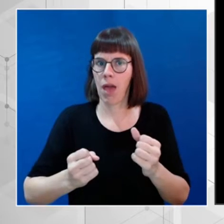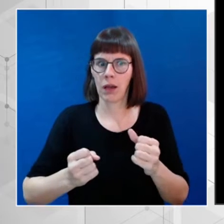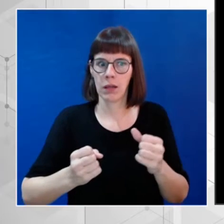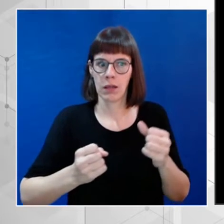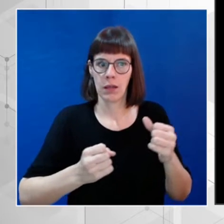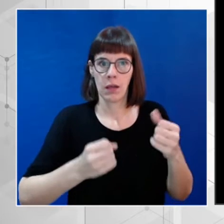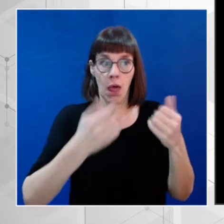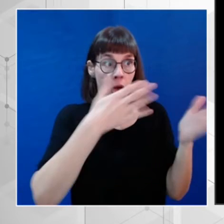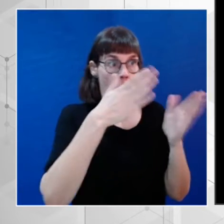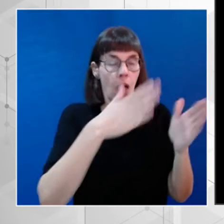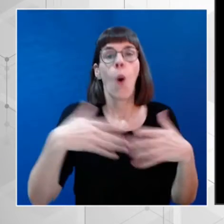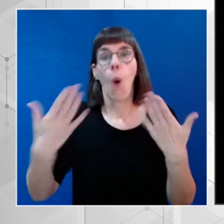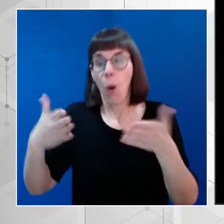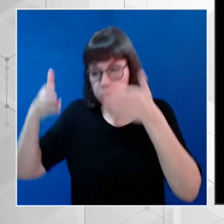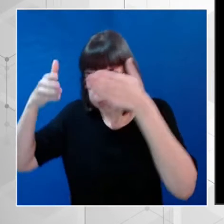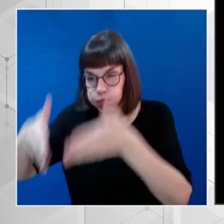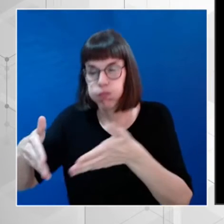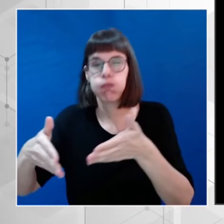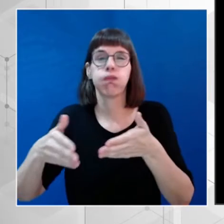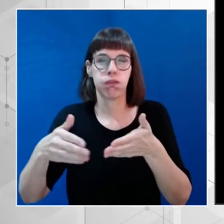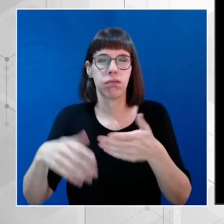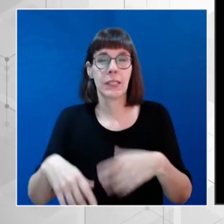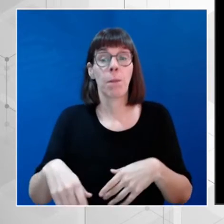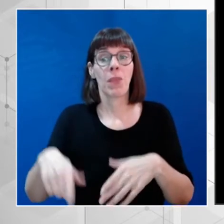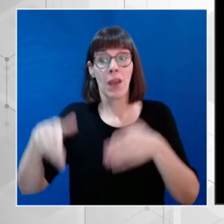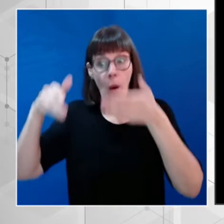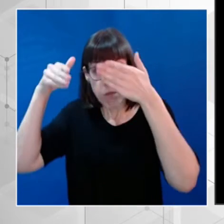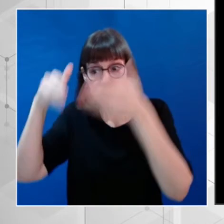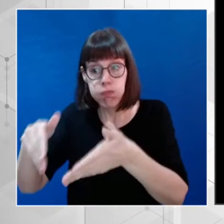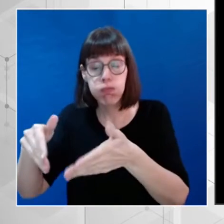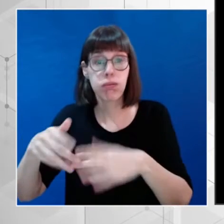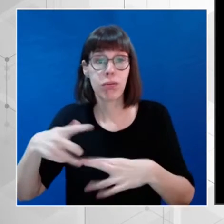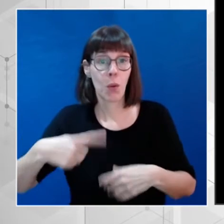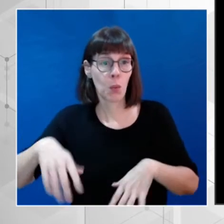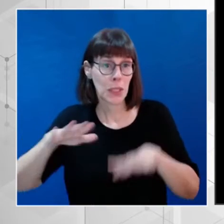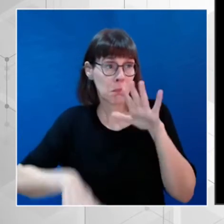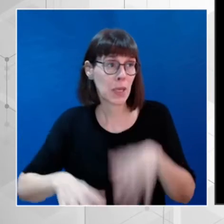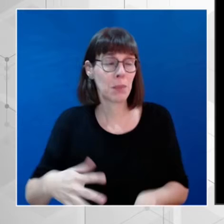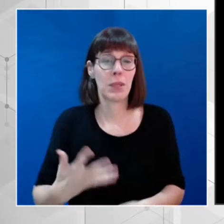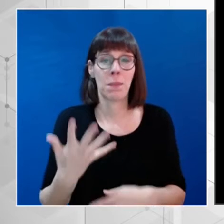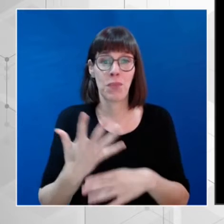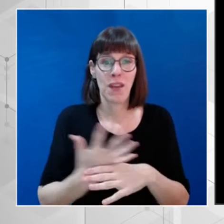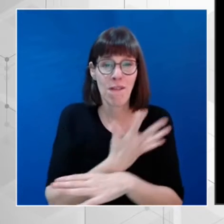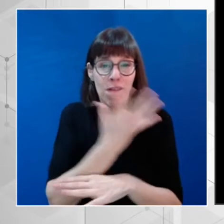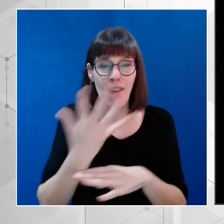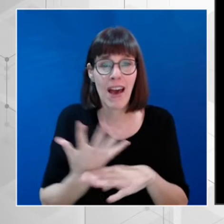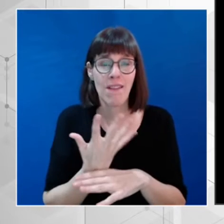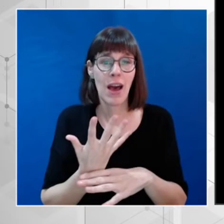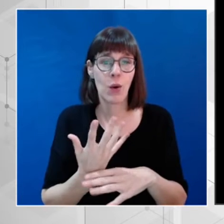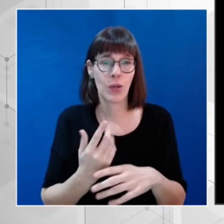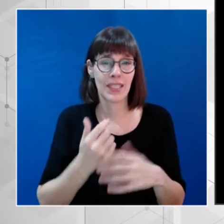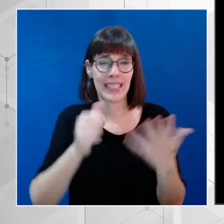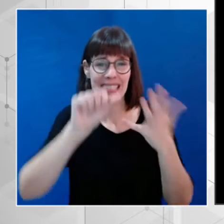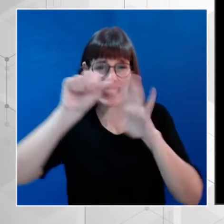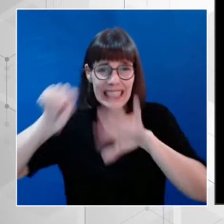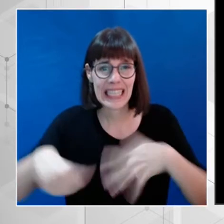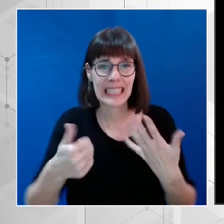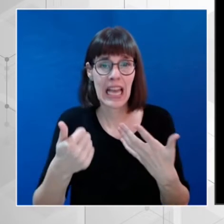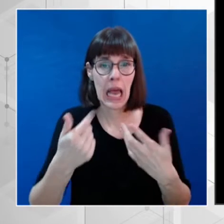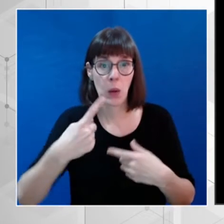when we are in hyper-focus mode, we might forget to eat or drink for 5 or 6 hours or more. True